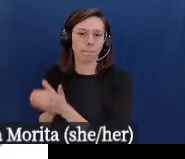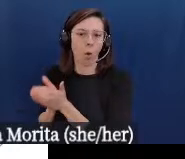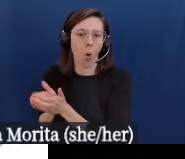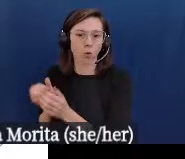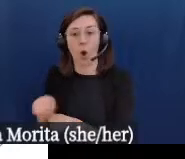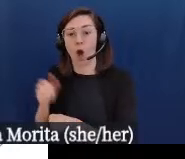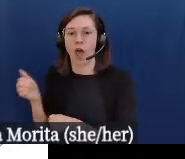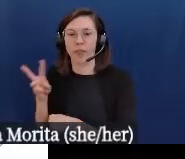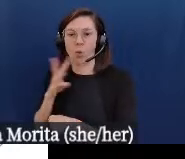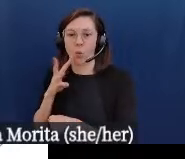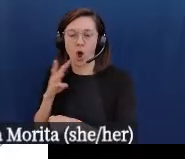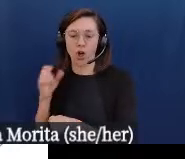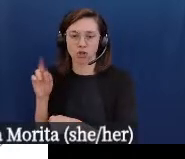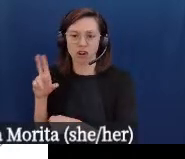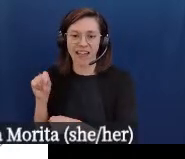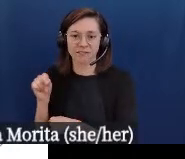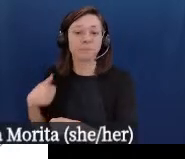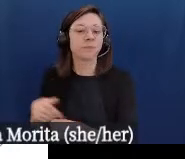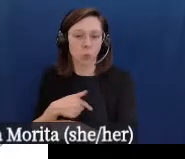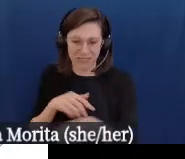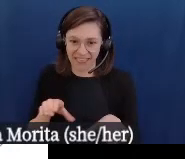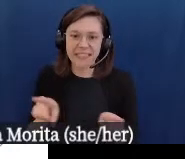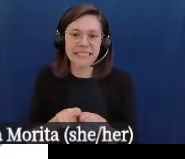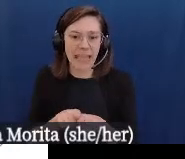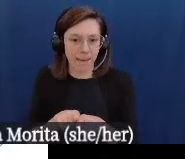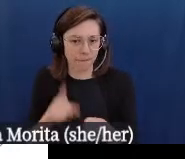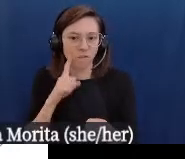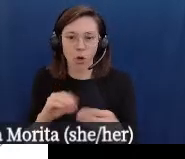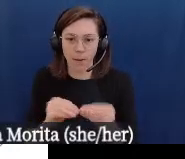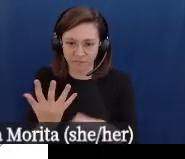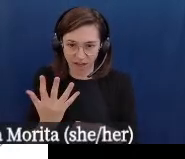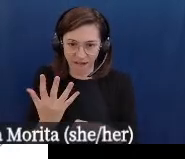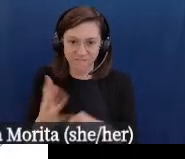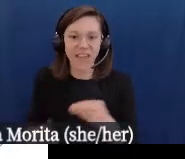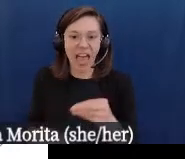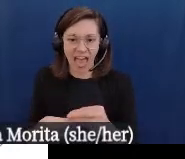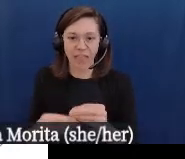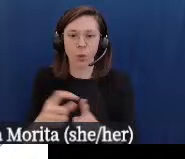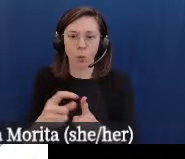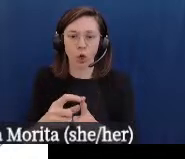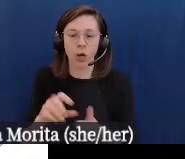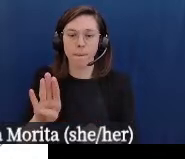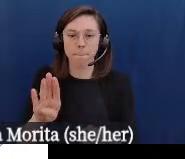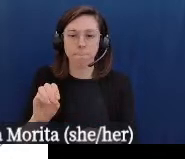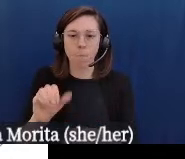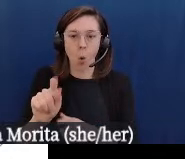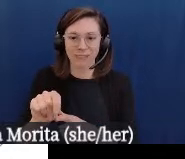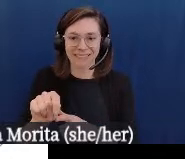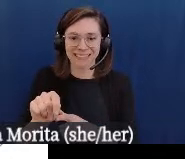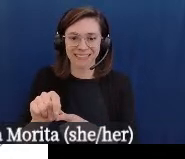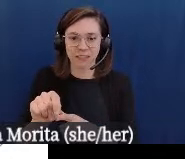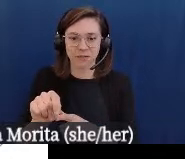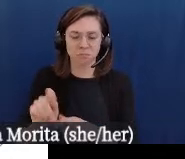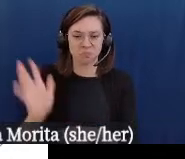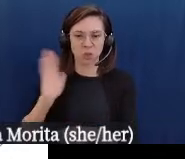We further did the same in number 5. We added the word boat in place of watercraft.